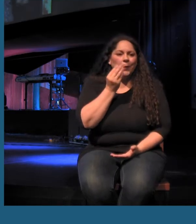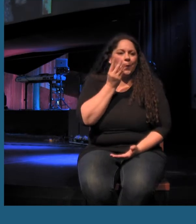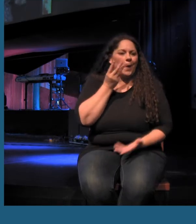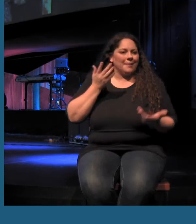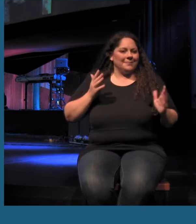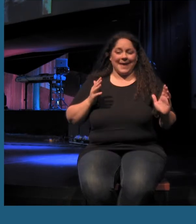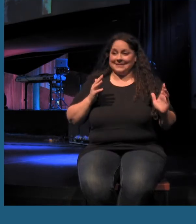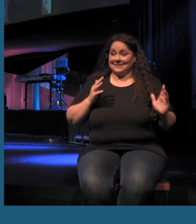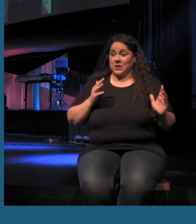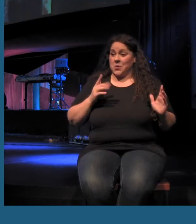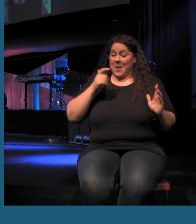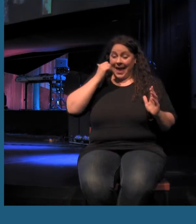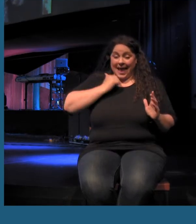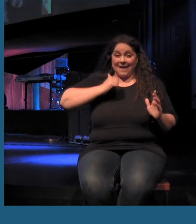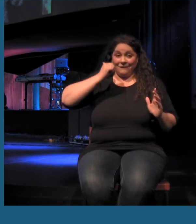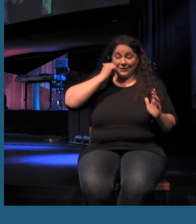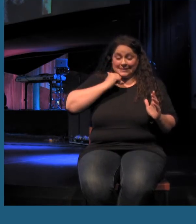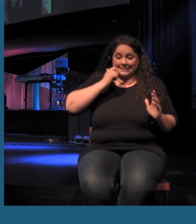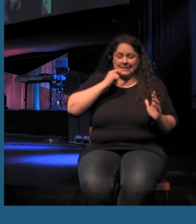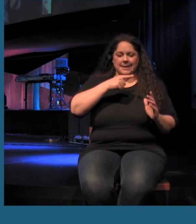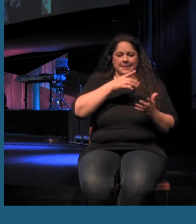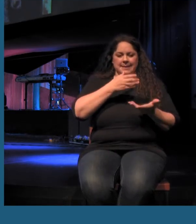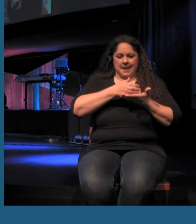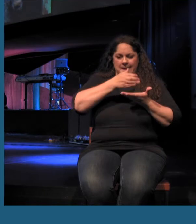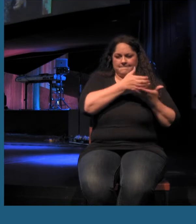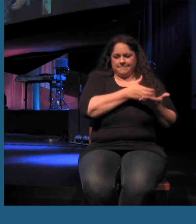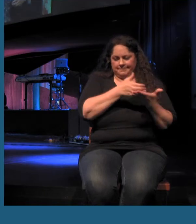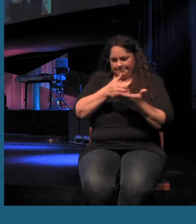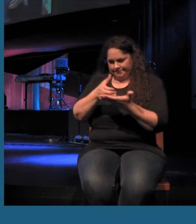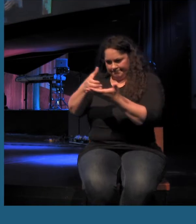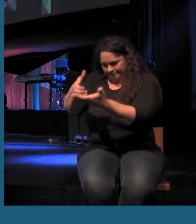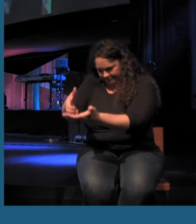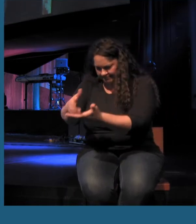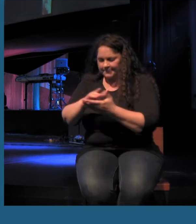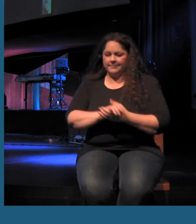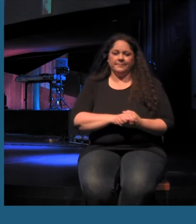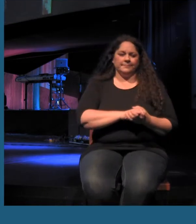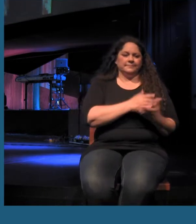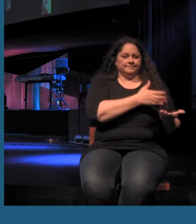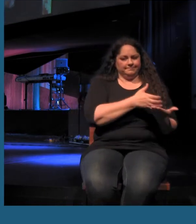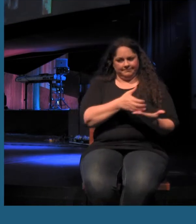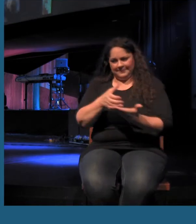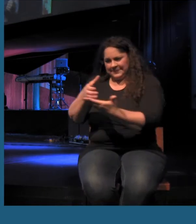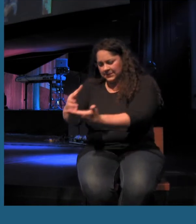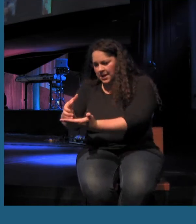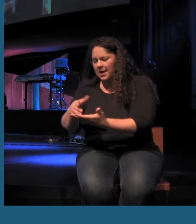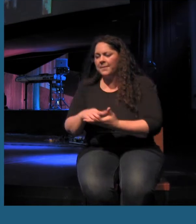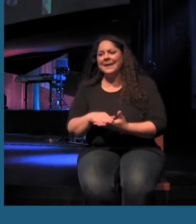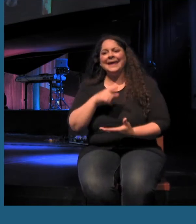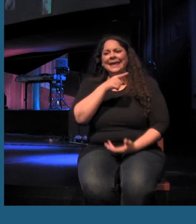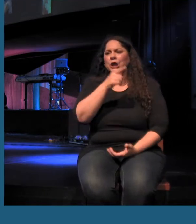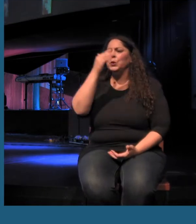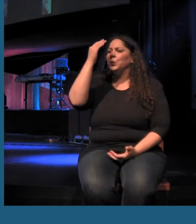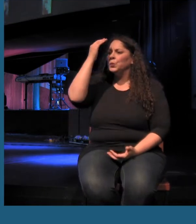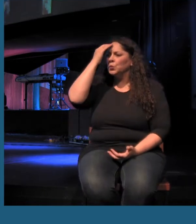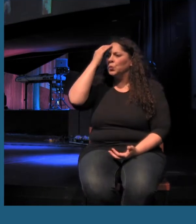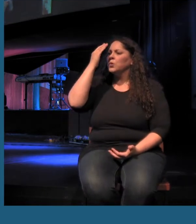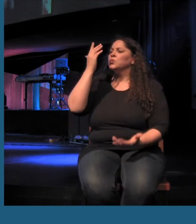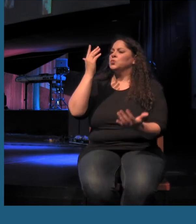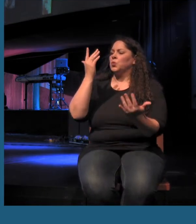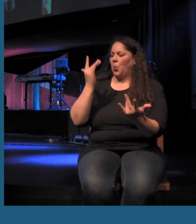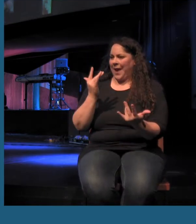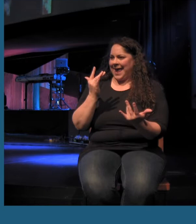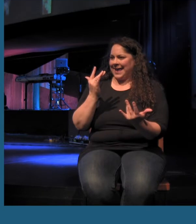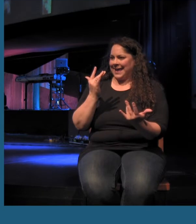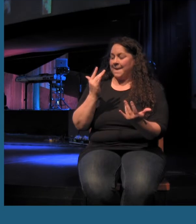what his process was. You know, is this the day? Will there be an opportunity? Is there some step I can take? He knew when to wait. He knew when to